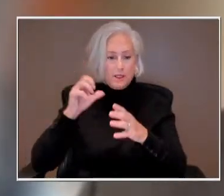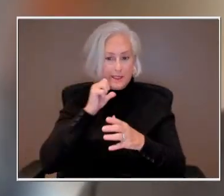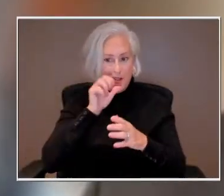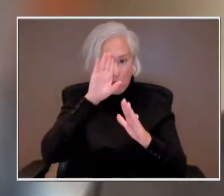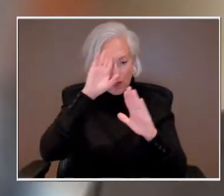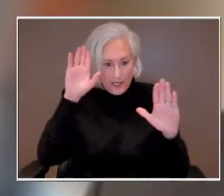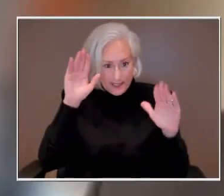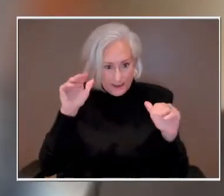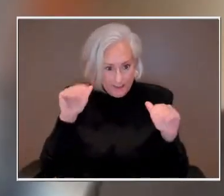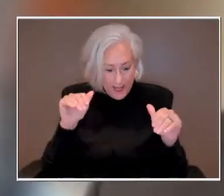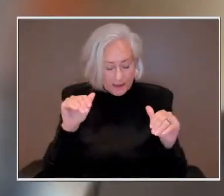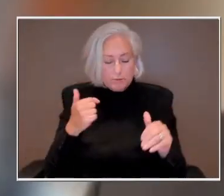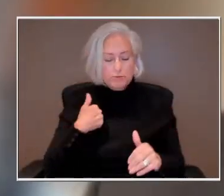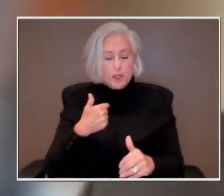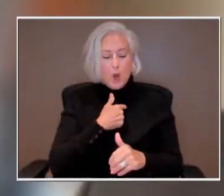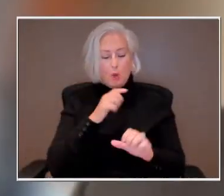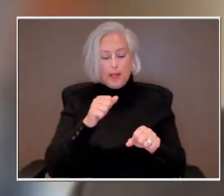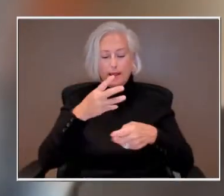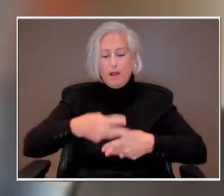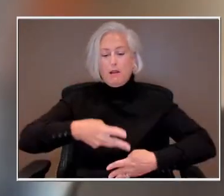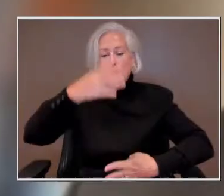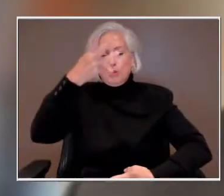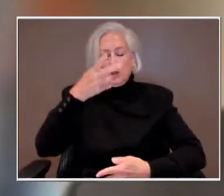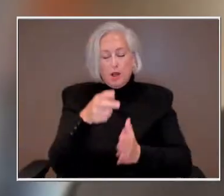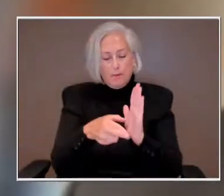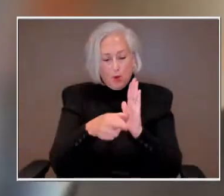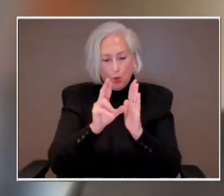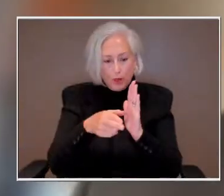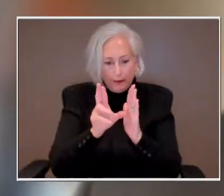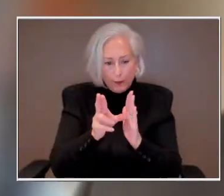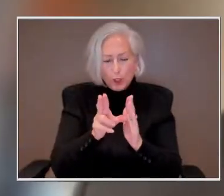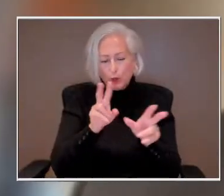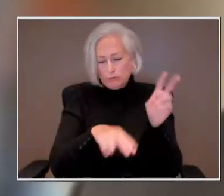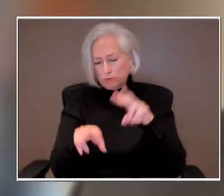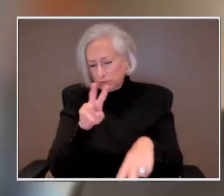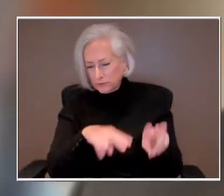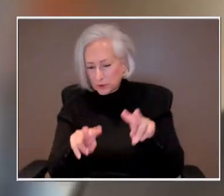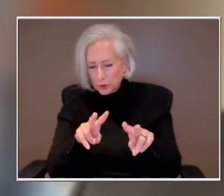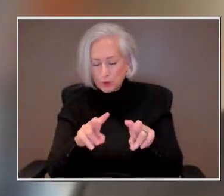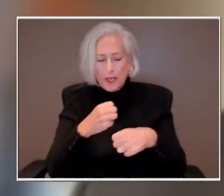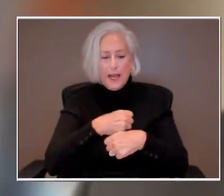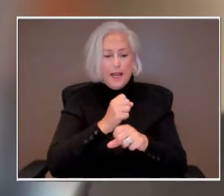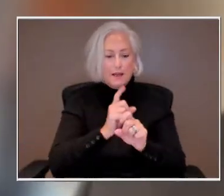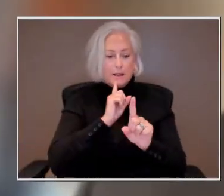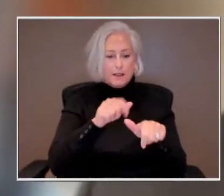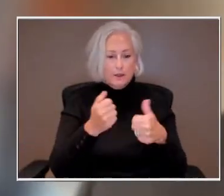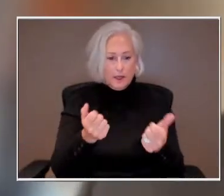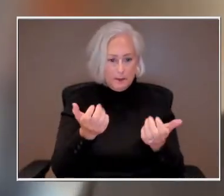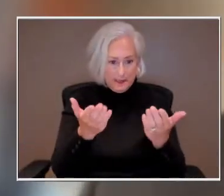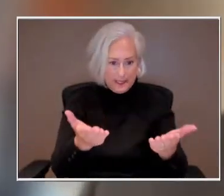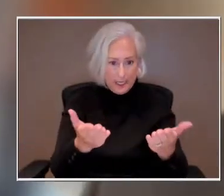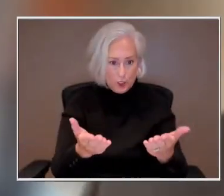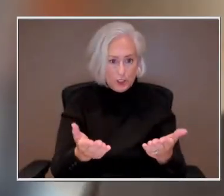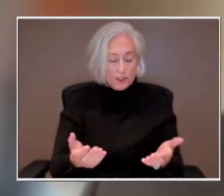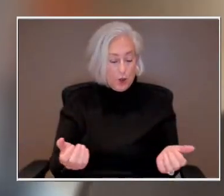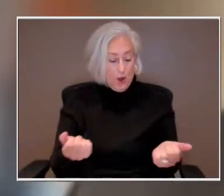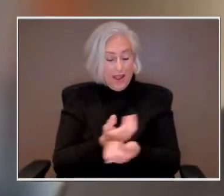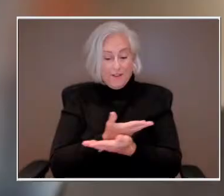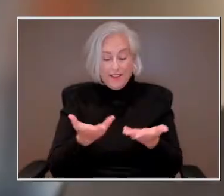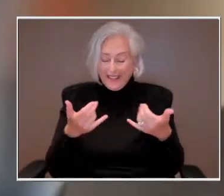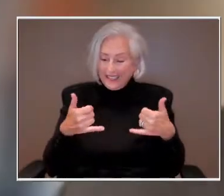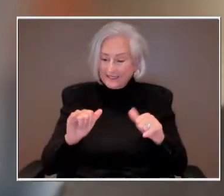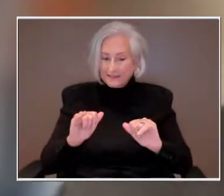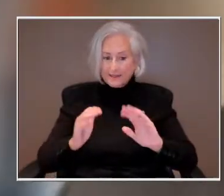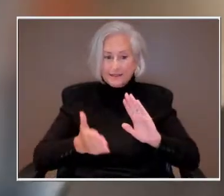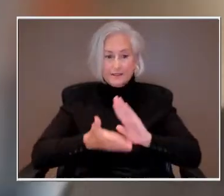and review, that care and make performance improvement recommendations and whatnot. So, yeah, everything still operates on all